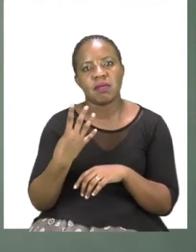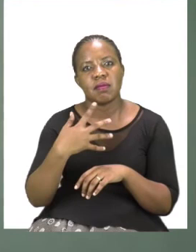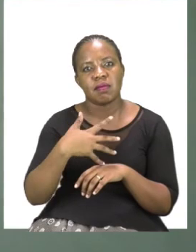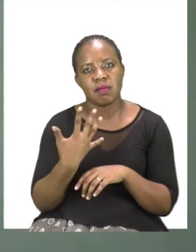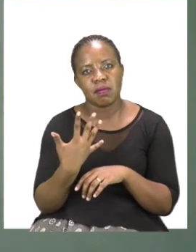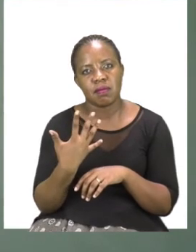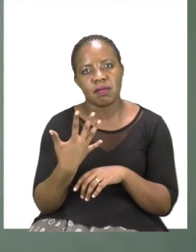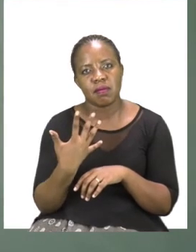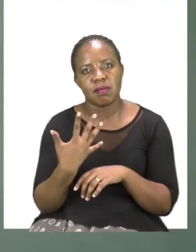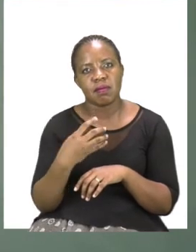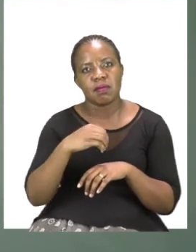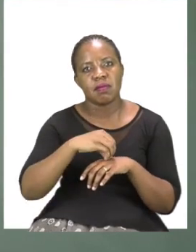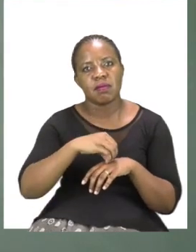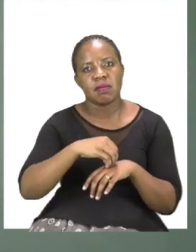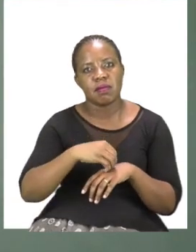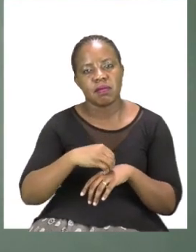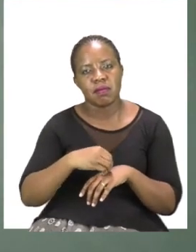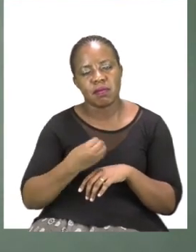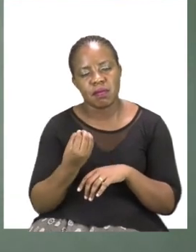Thursday, Friday,